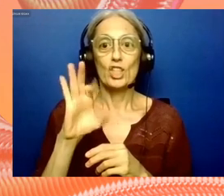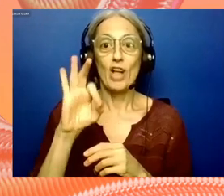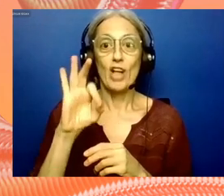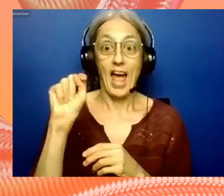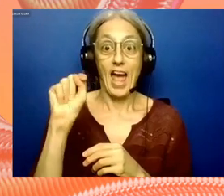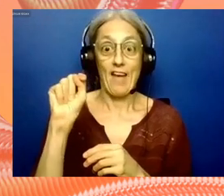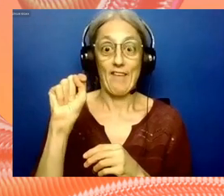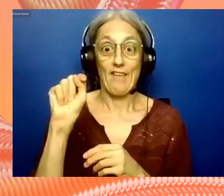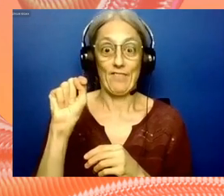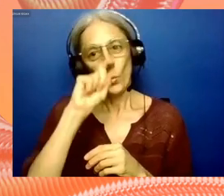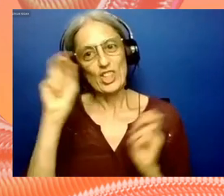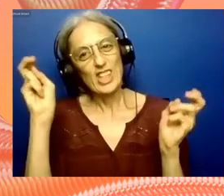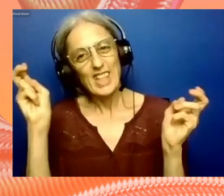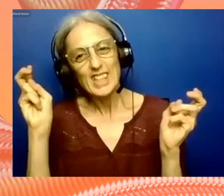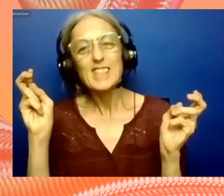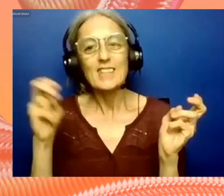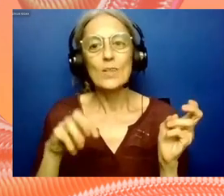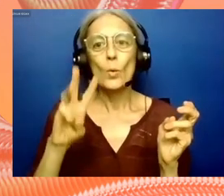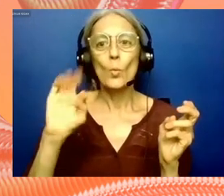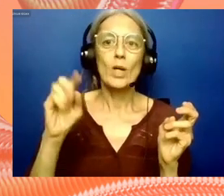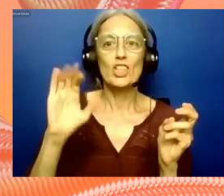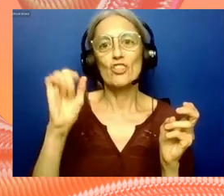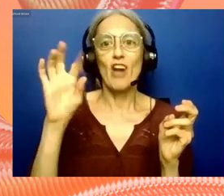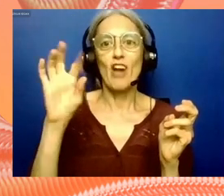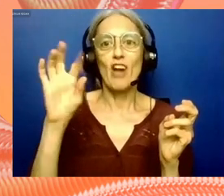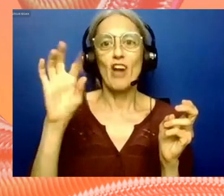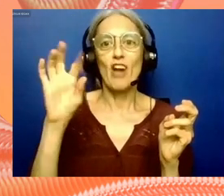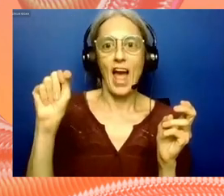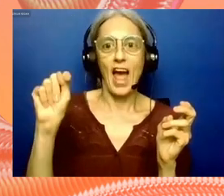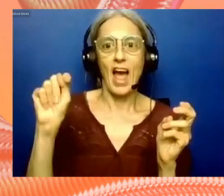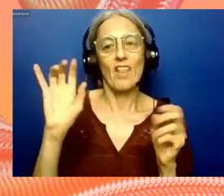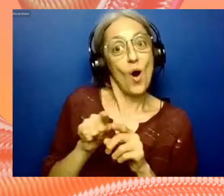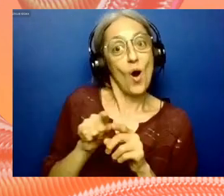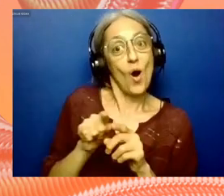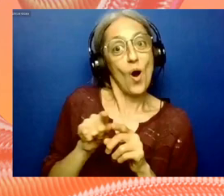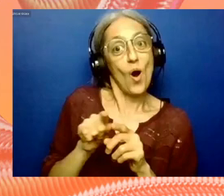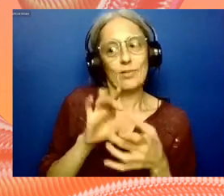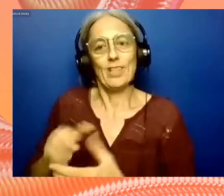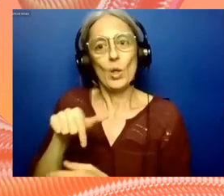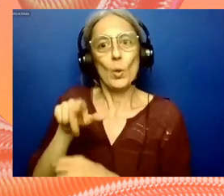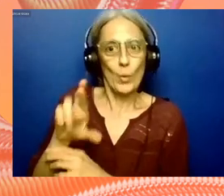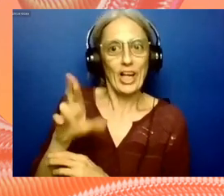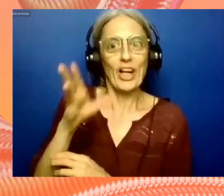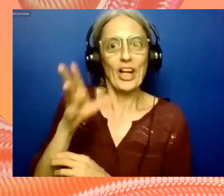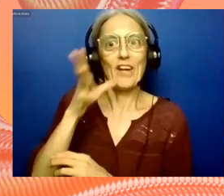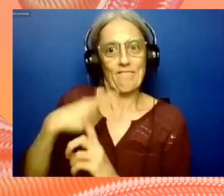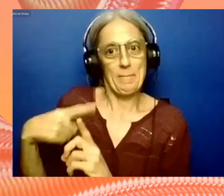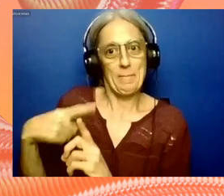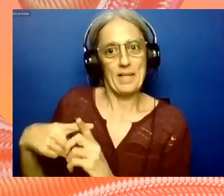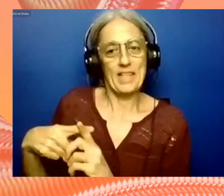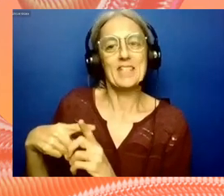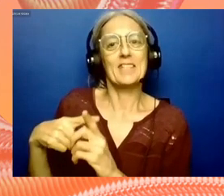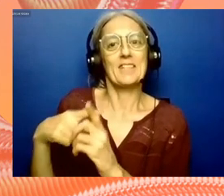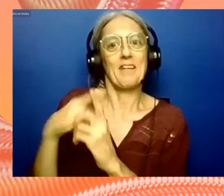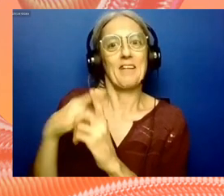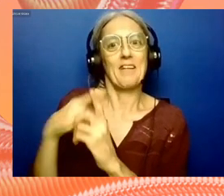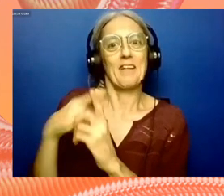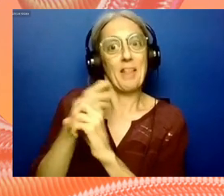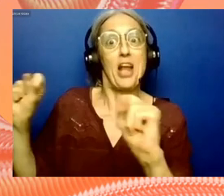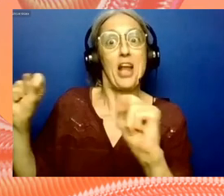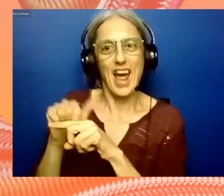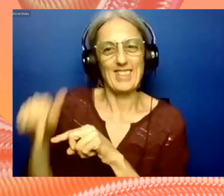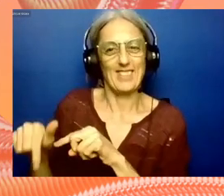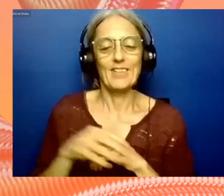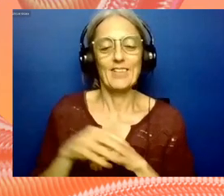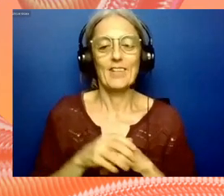practice. So we're wondering, what is the, like, how do we magic astrologically or